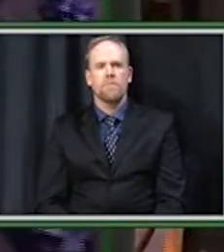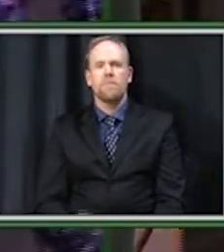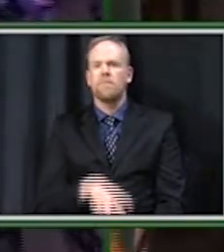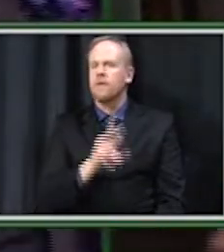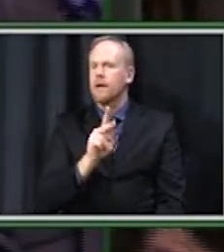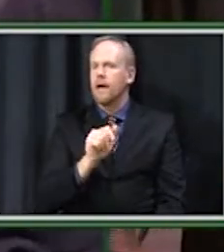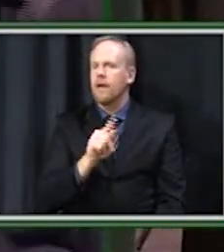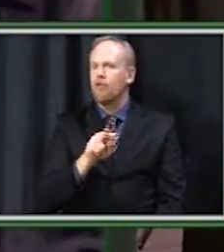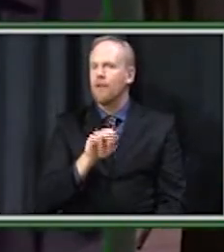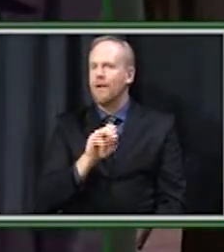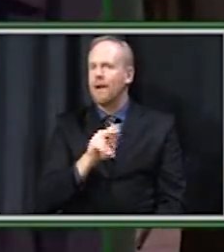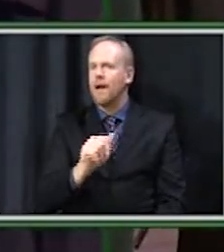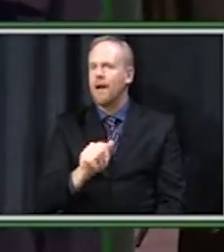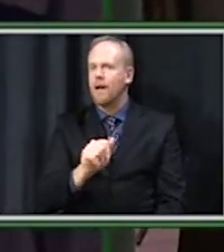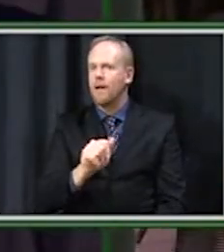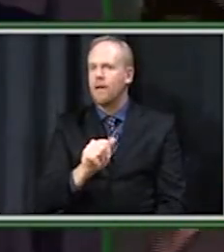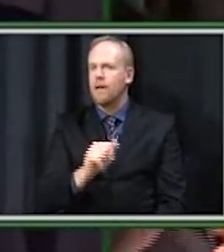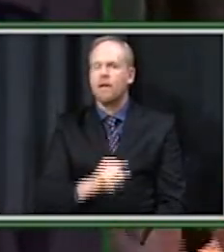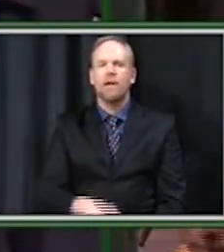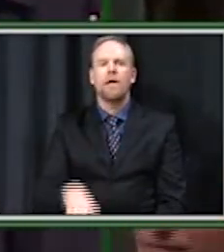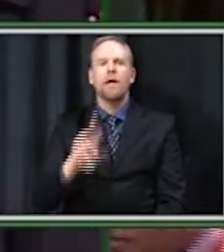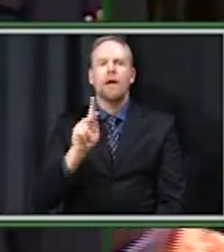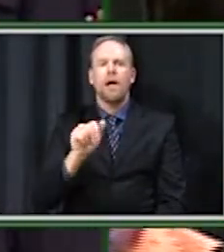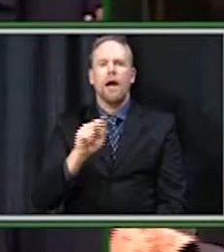Katrina Cho Cree Kanaga.